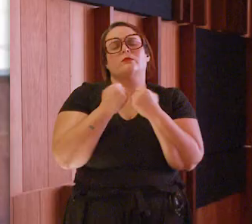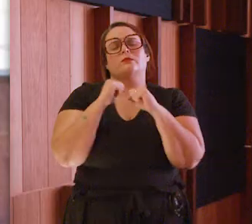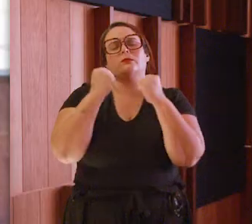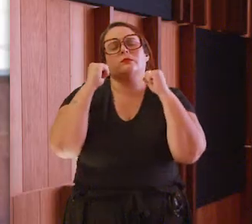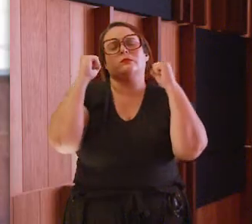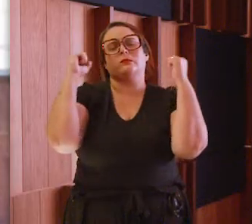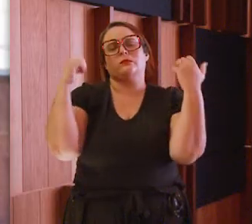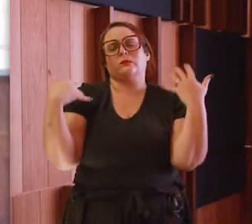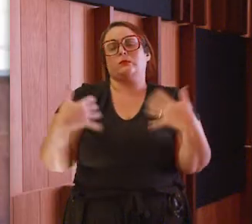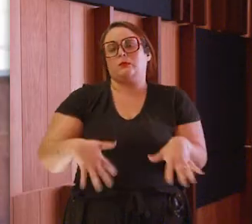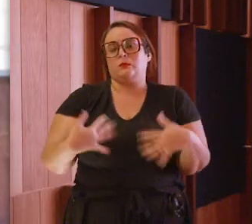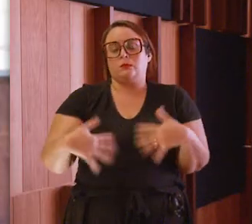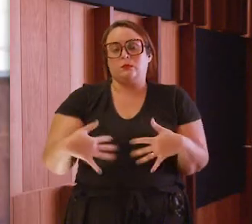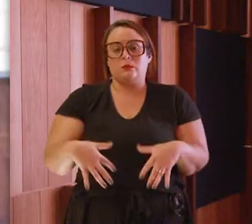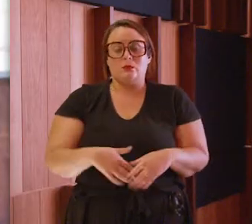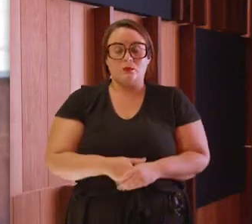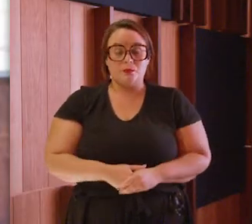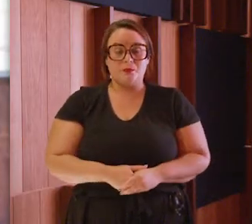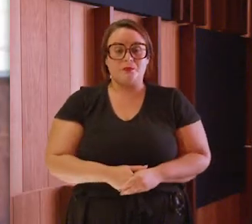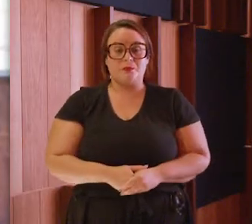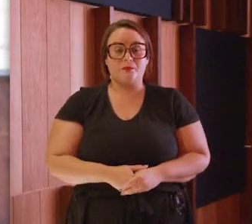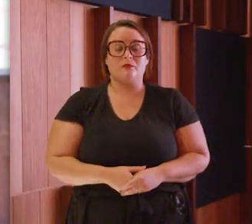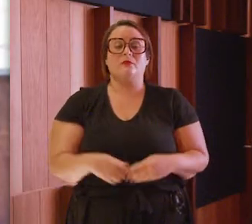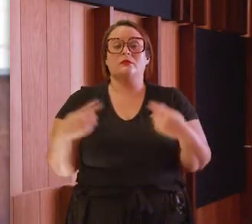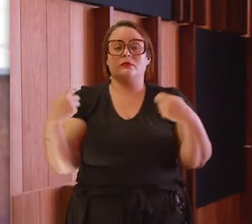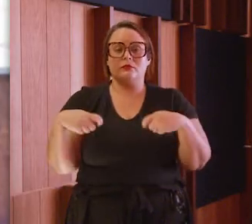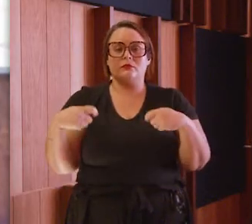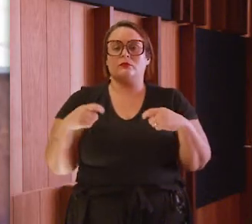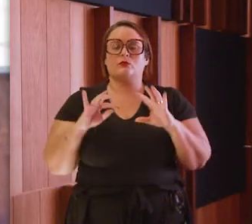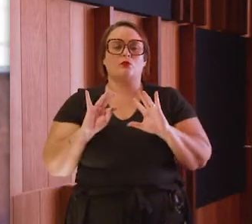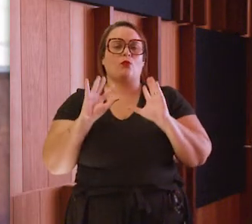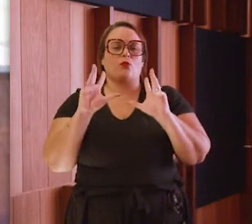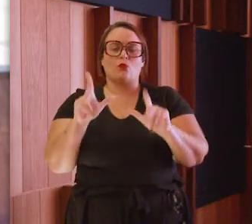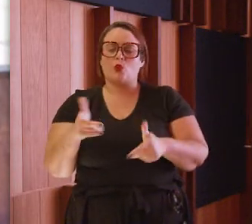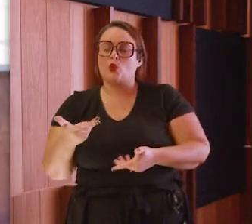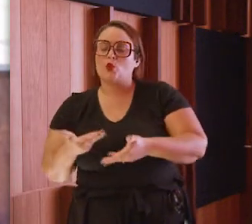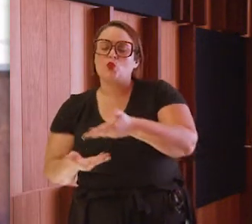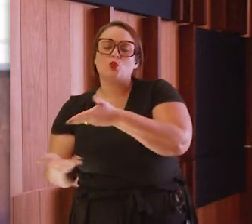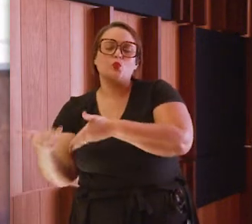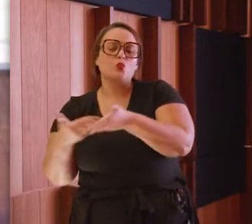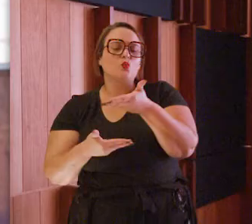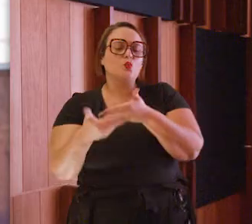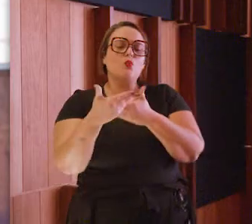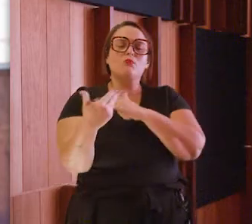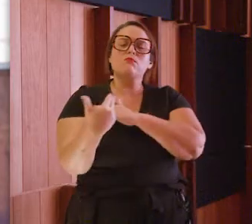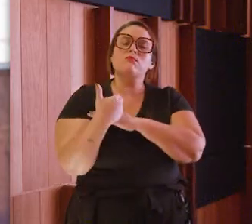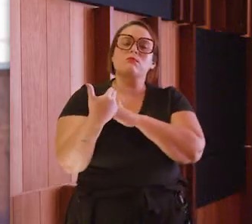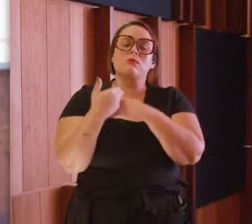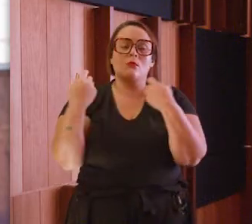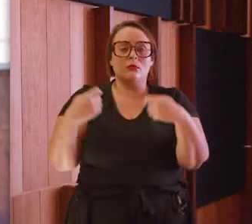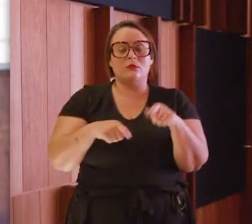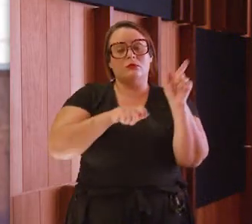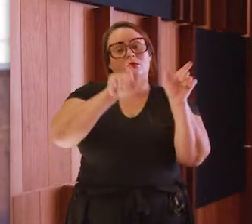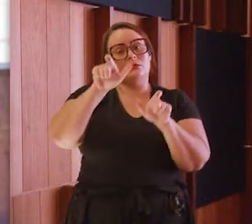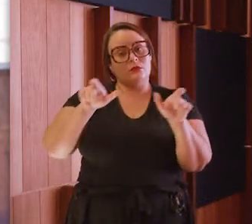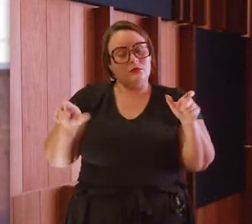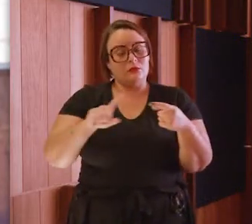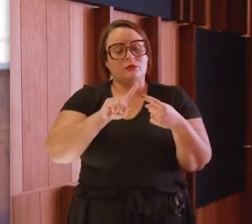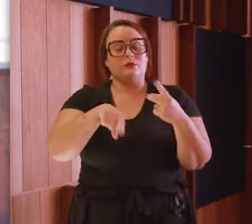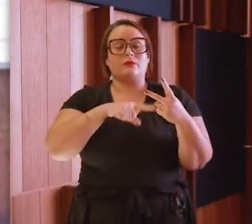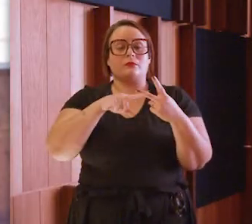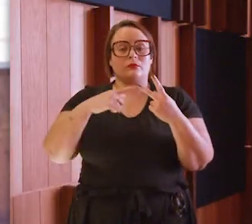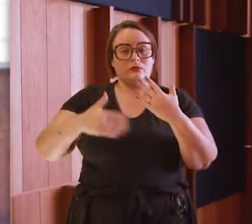to help. And we need to think about people, process, technology, and data. And you'll hear all more about that as we progress